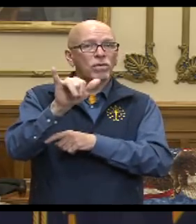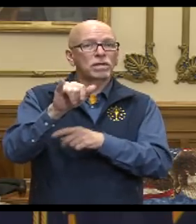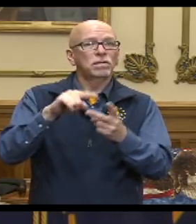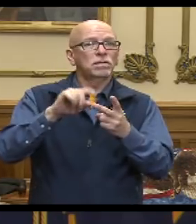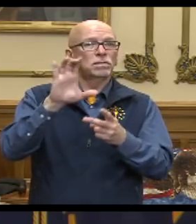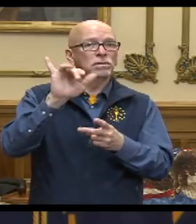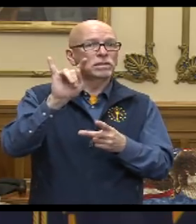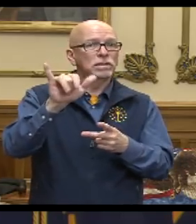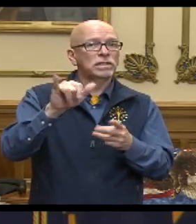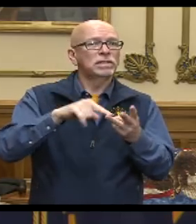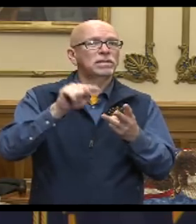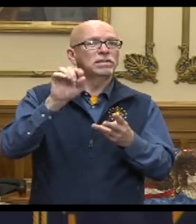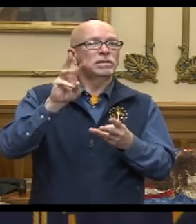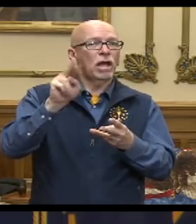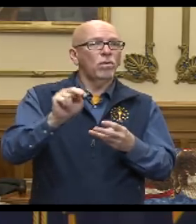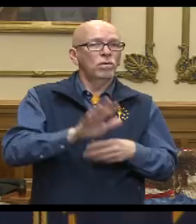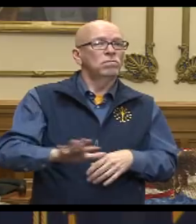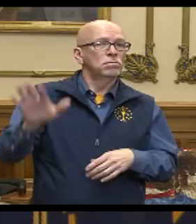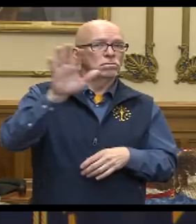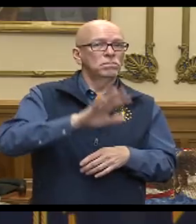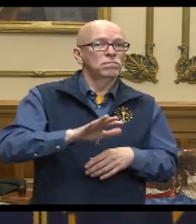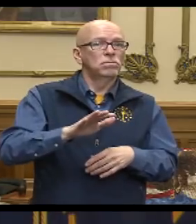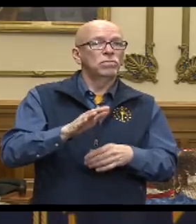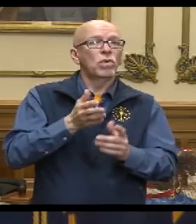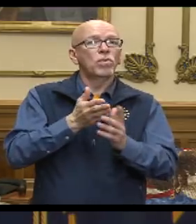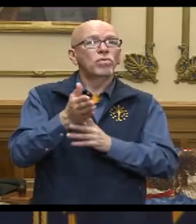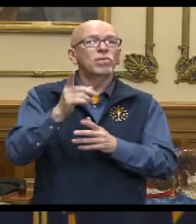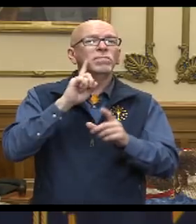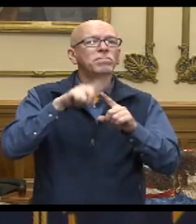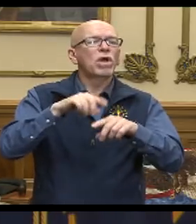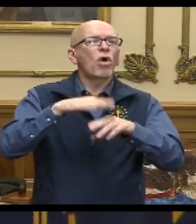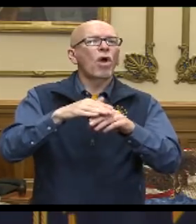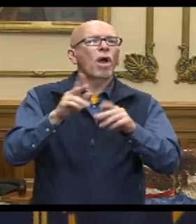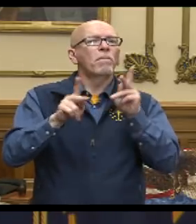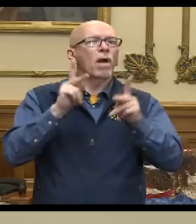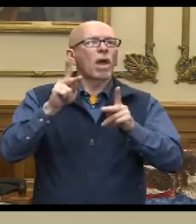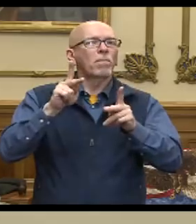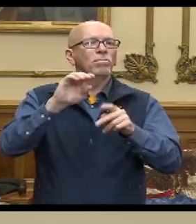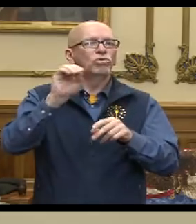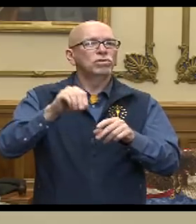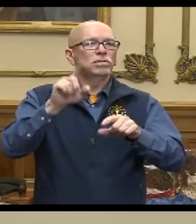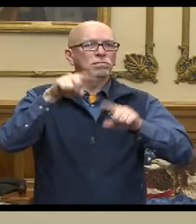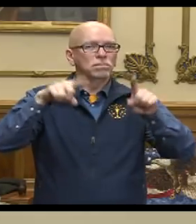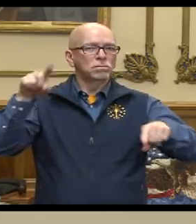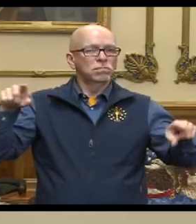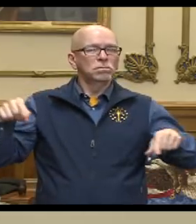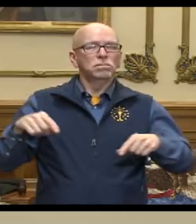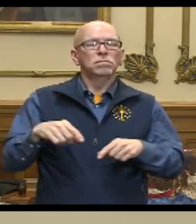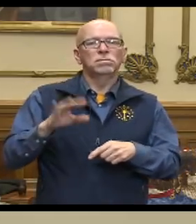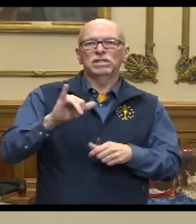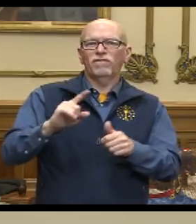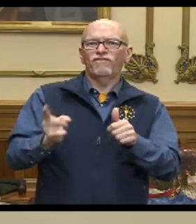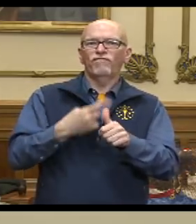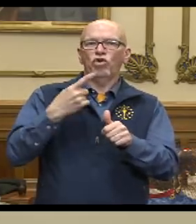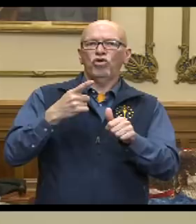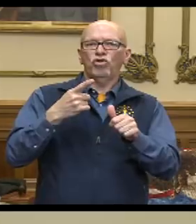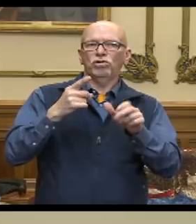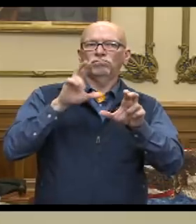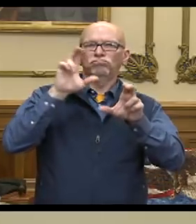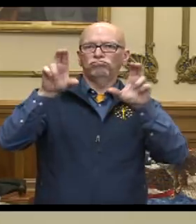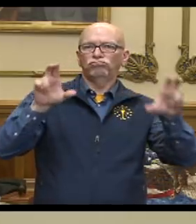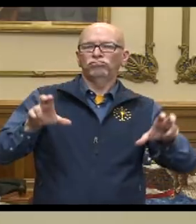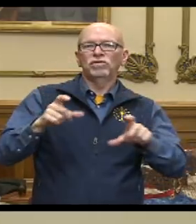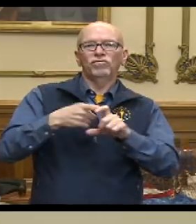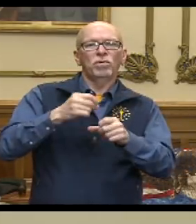cities, and towns via a population-based formula, which is the first installment from